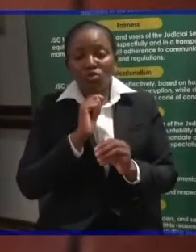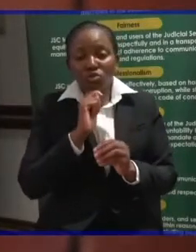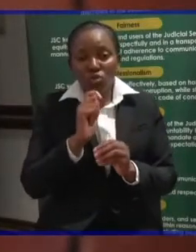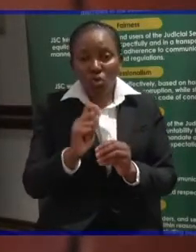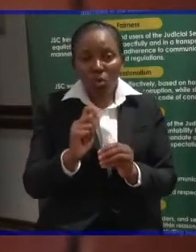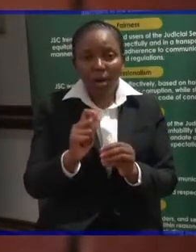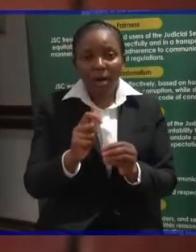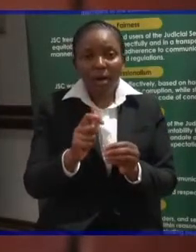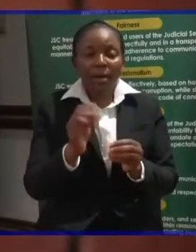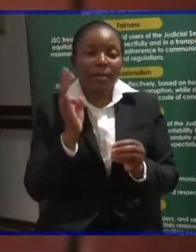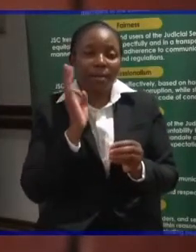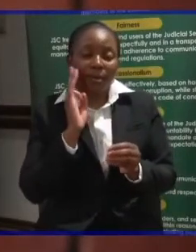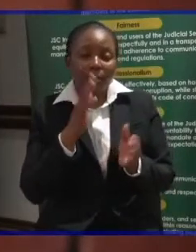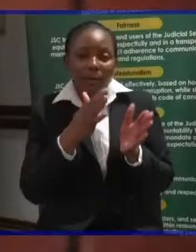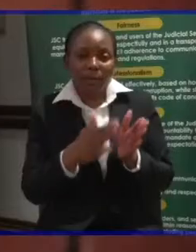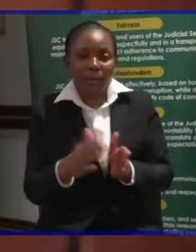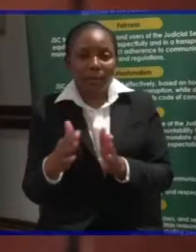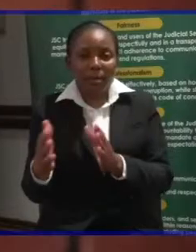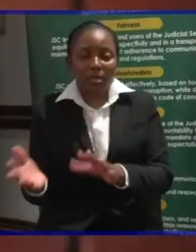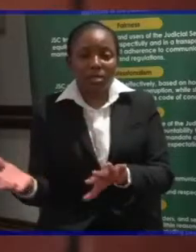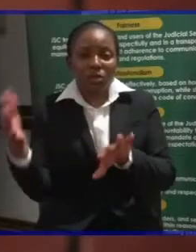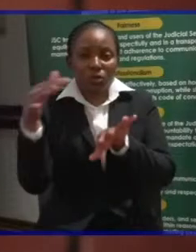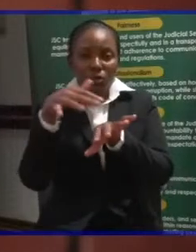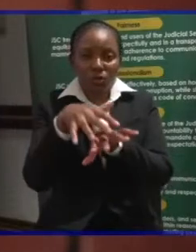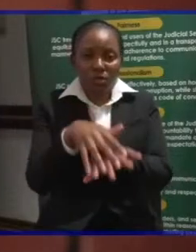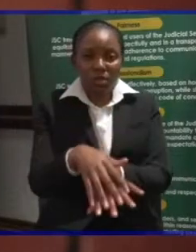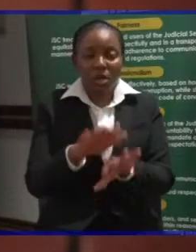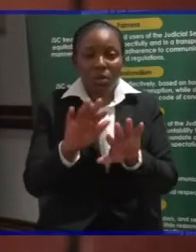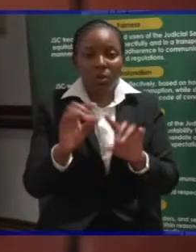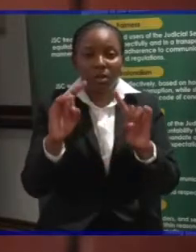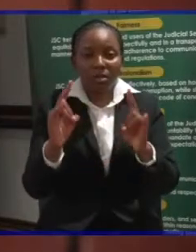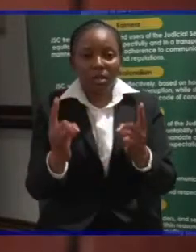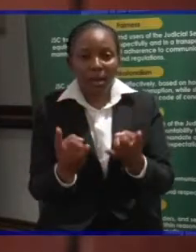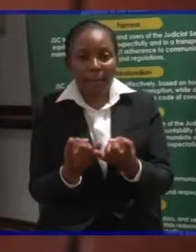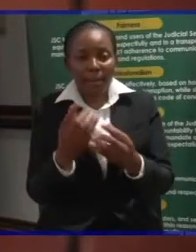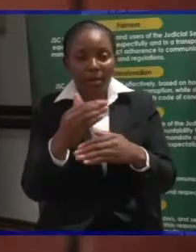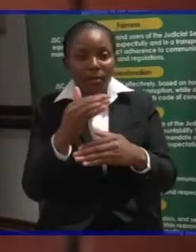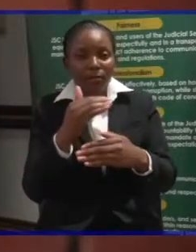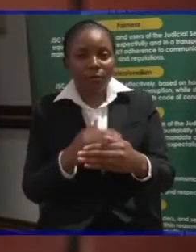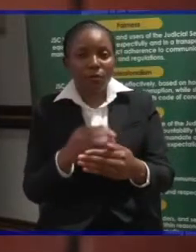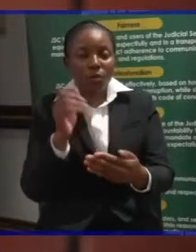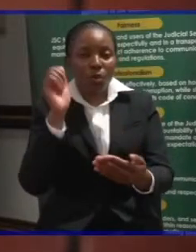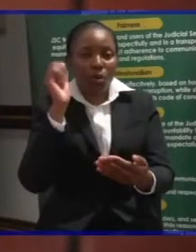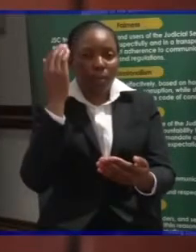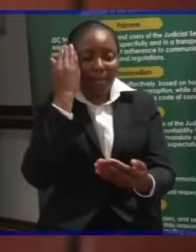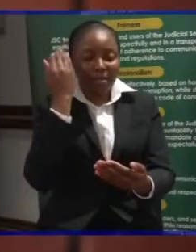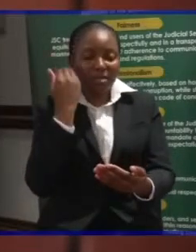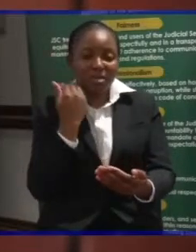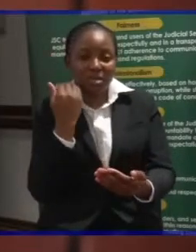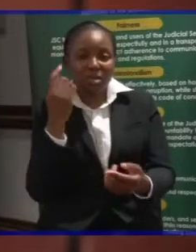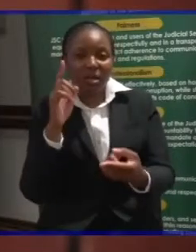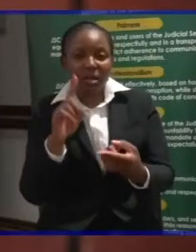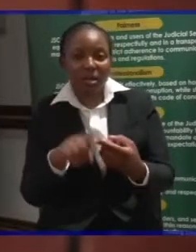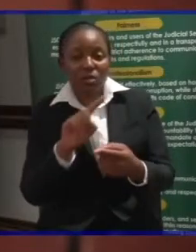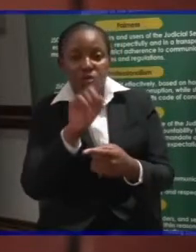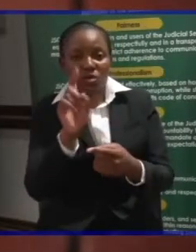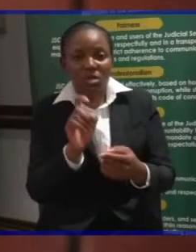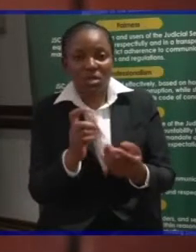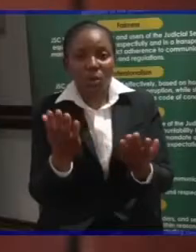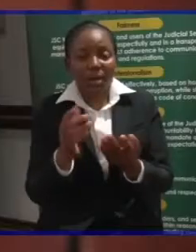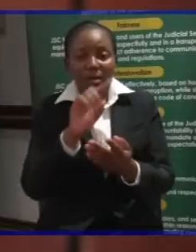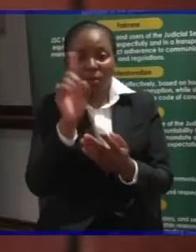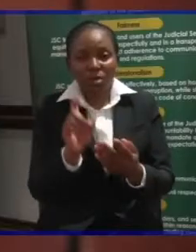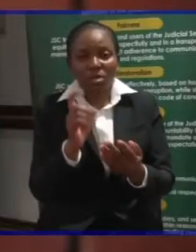prepared, including the proceedings which were before him, in which the question arose,